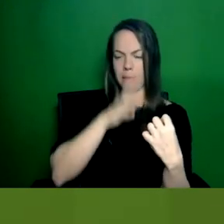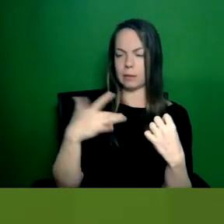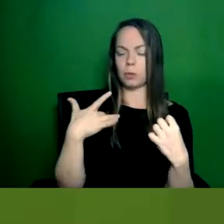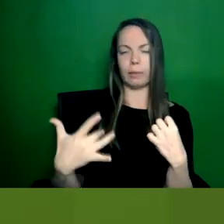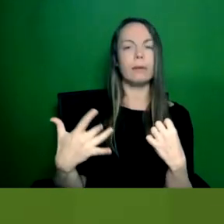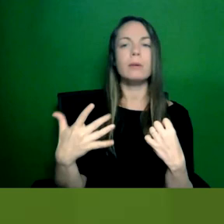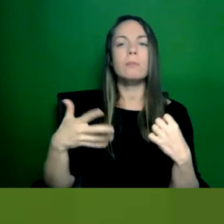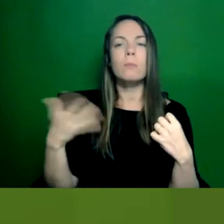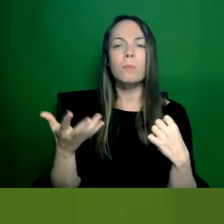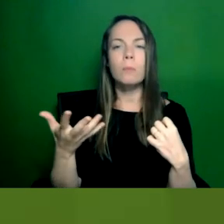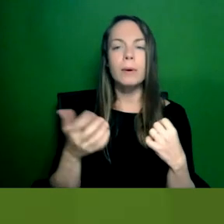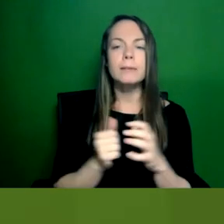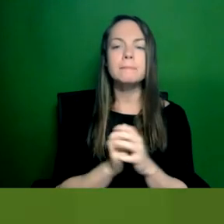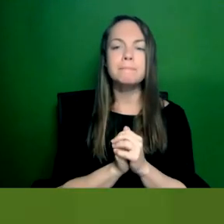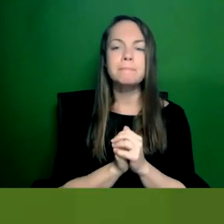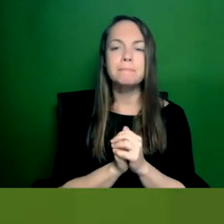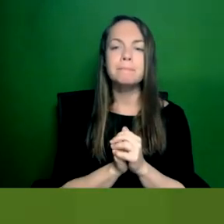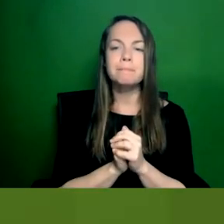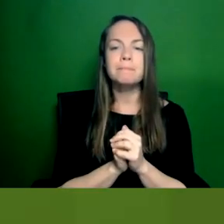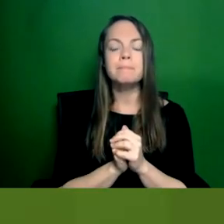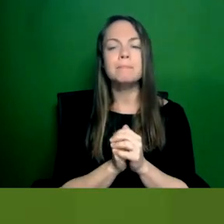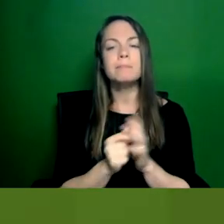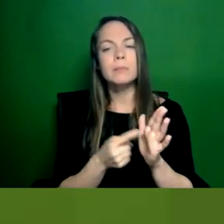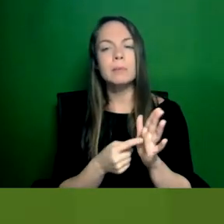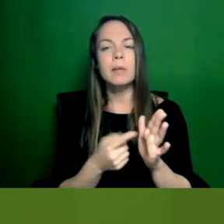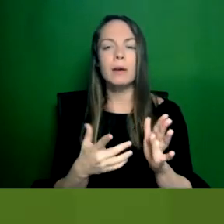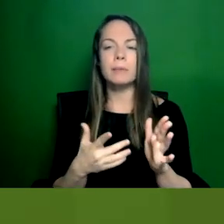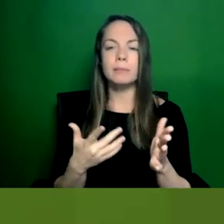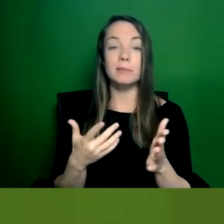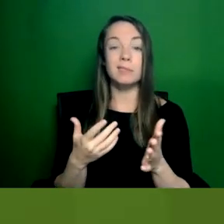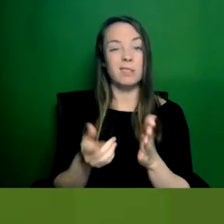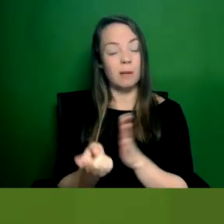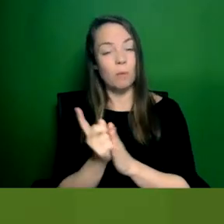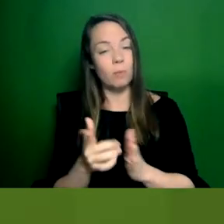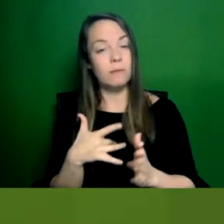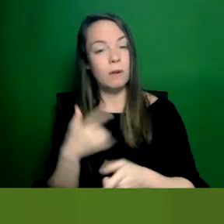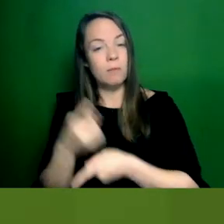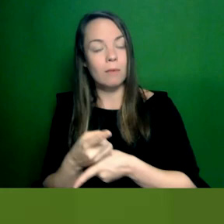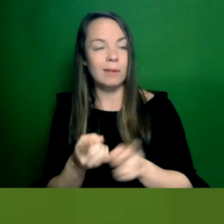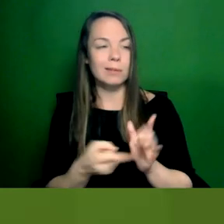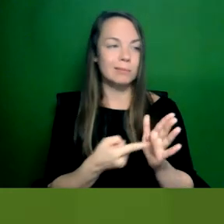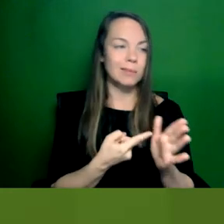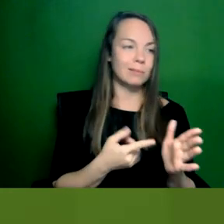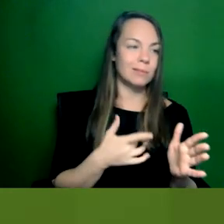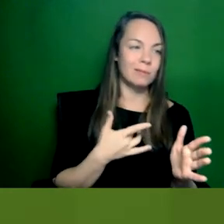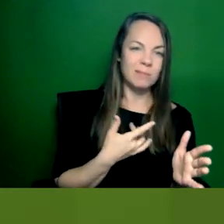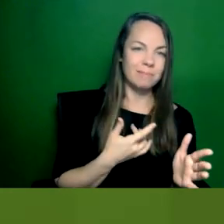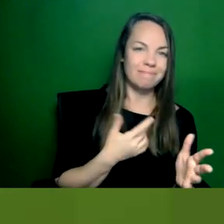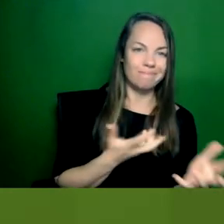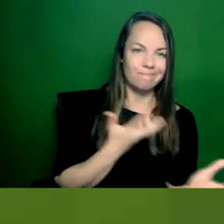that has in some moments felt right and in some moments not felt right. In that, in a